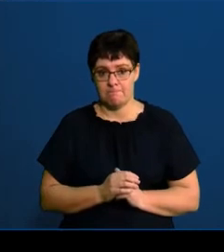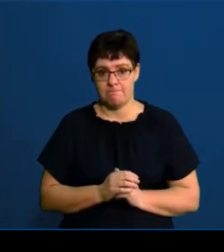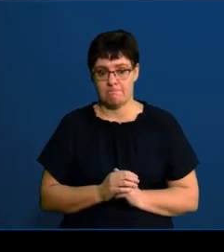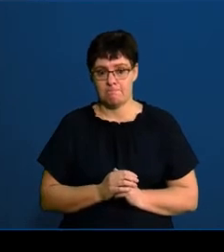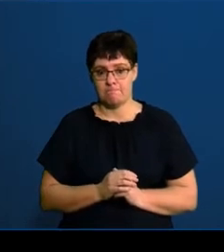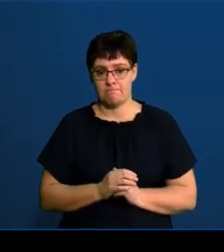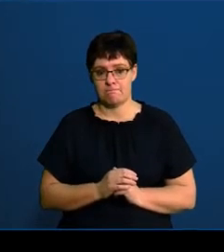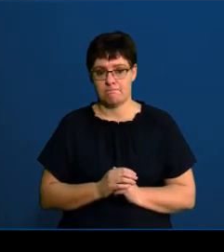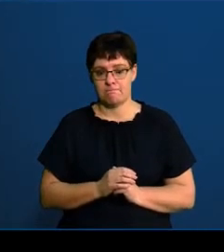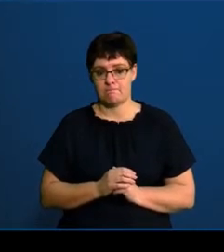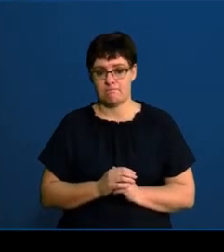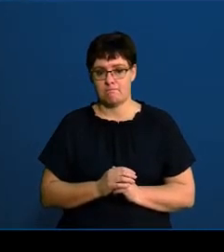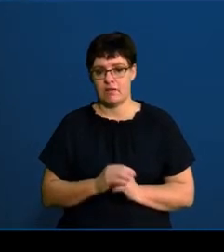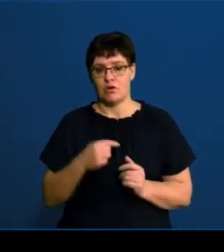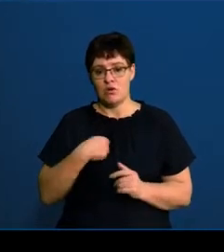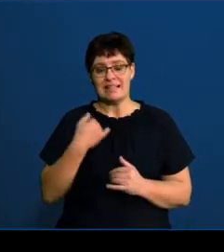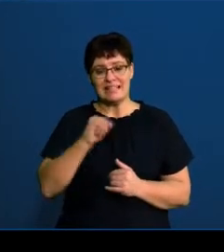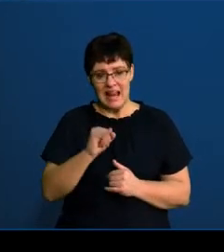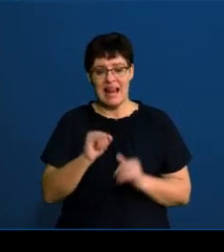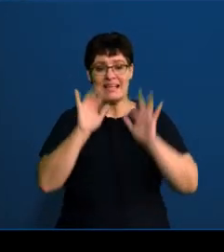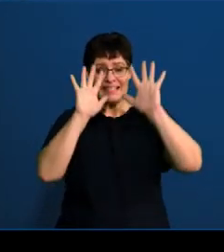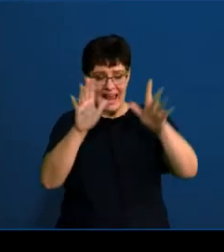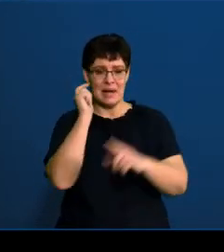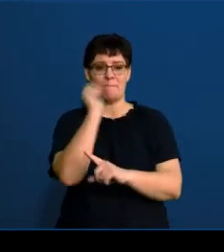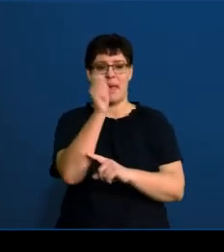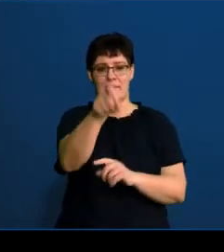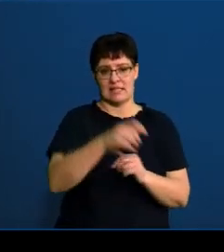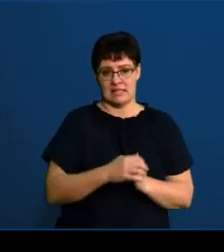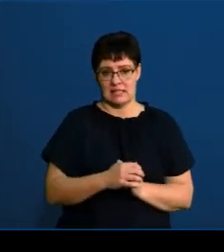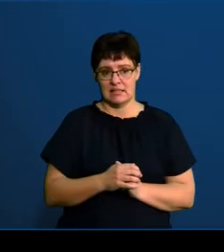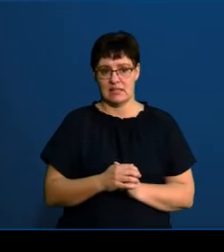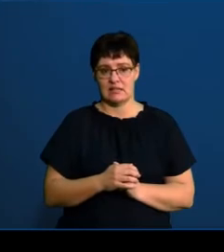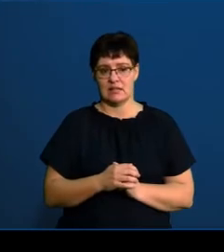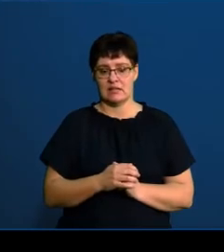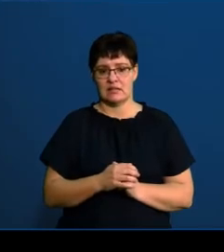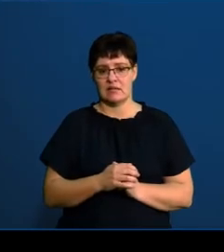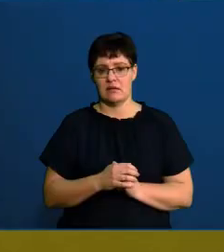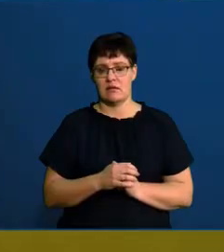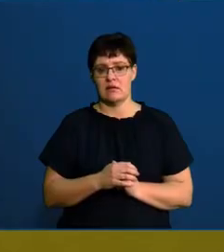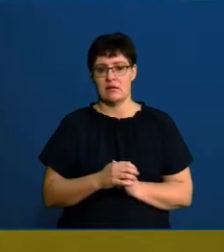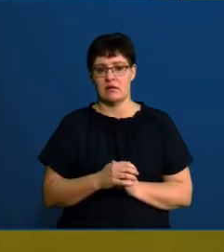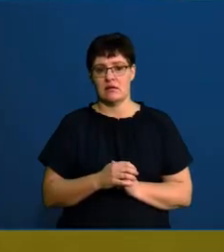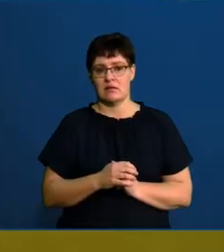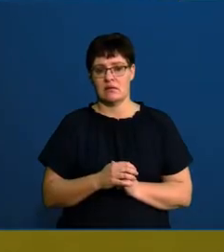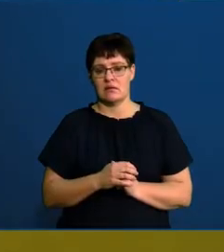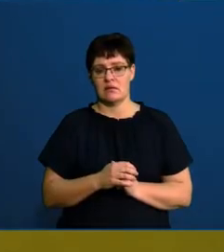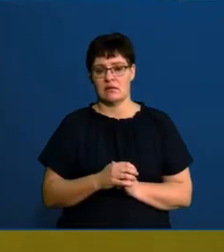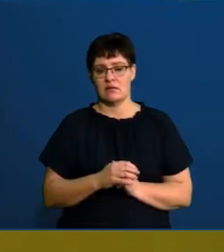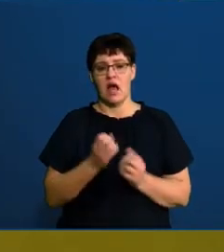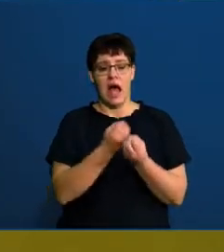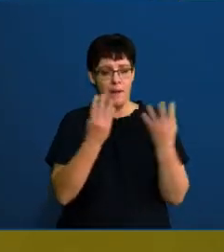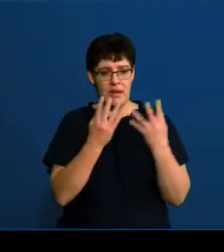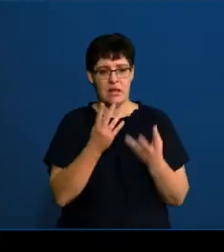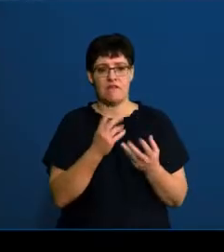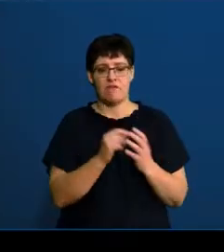Okay, now I've still got 10 kilolitres to pay for. So my 10 kilolitres to 6, and I go, well, how many kilolitres is that?